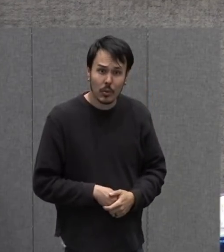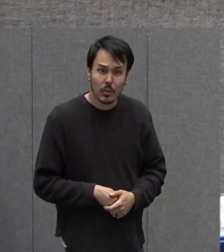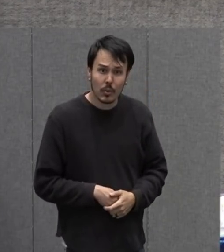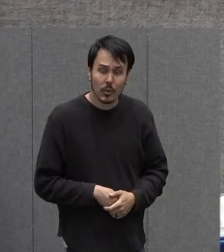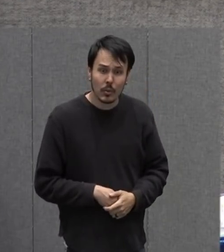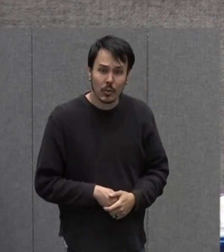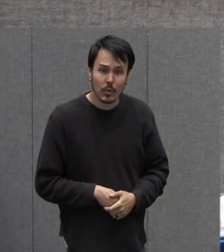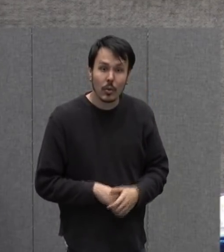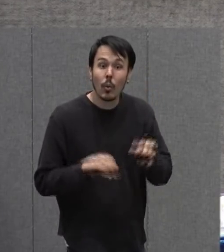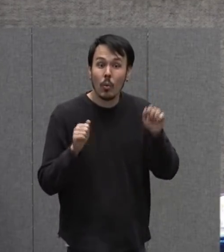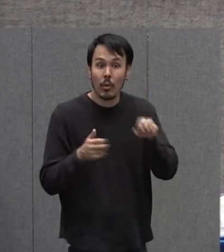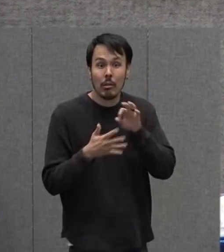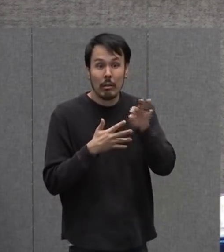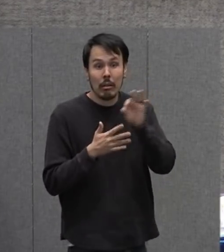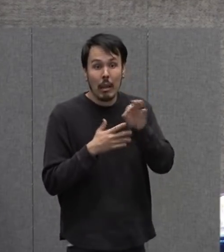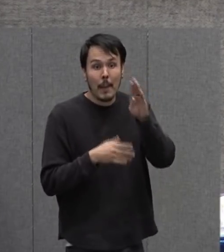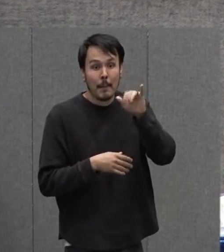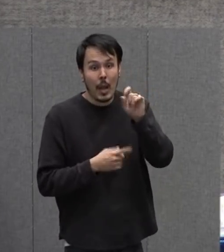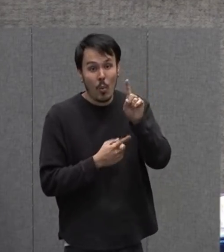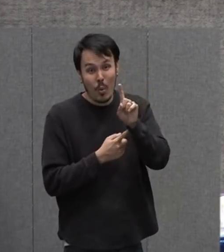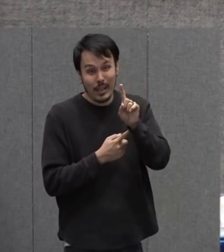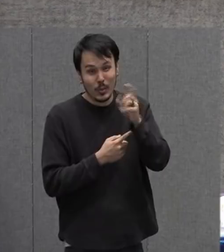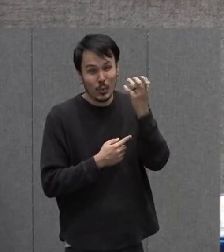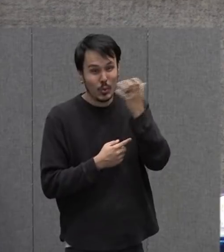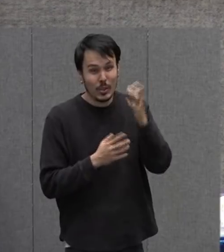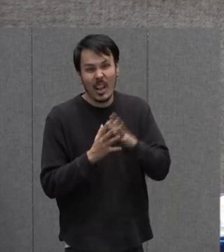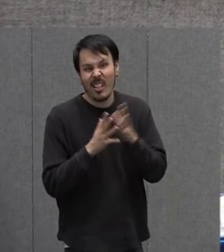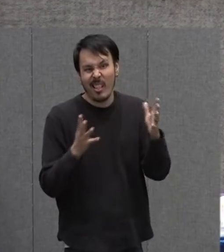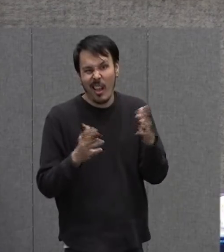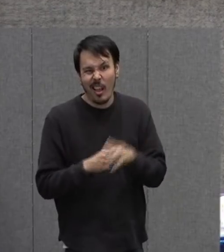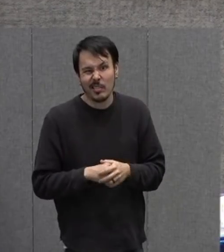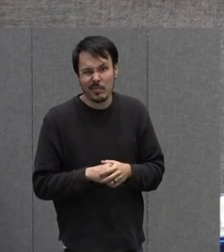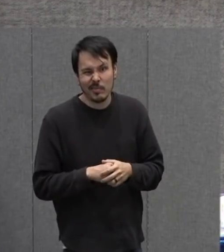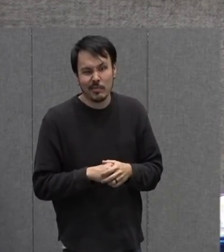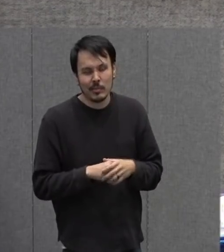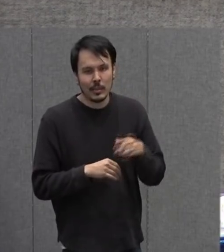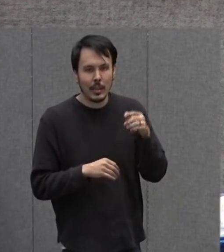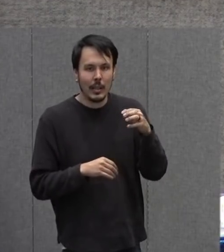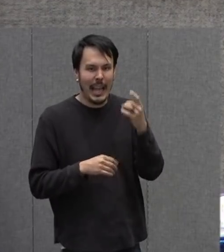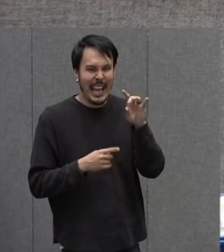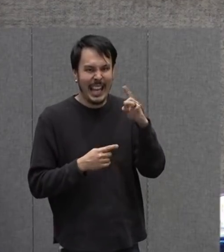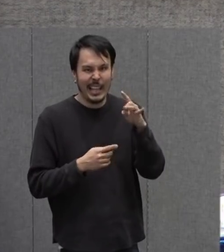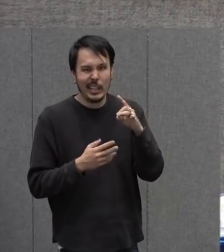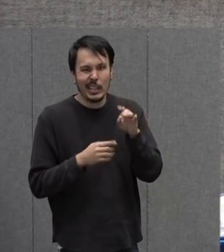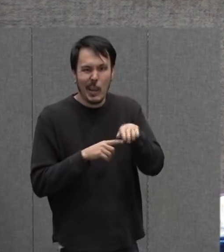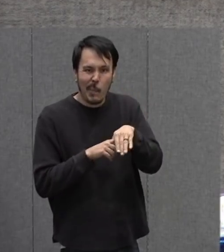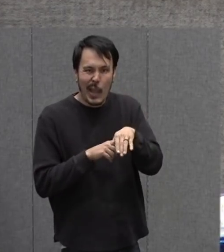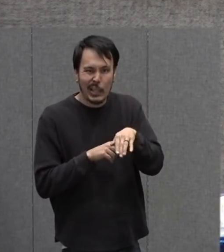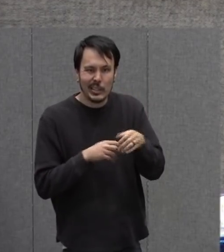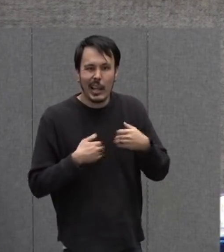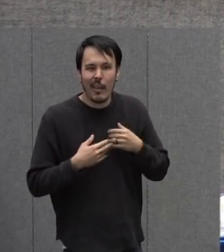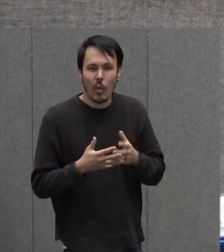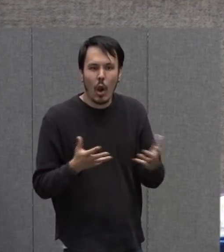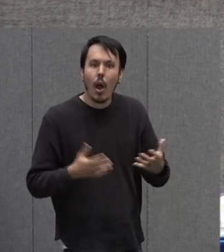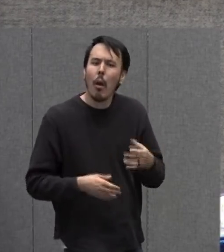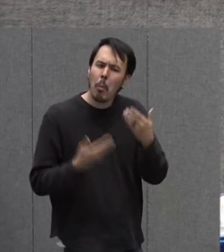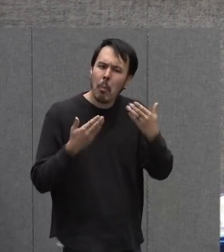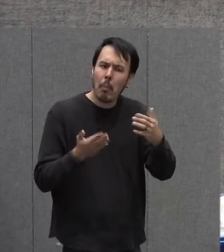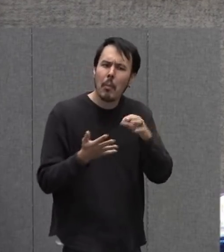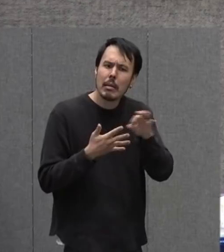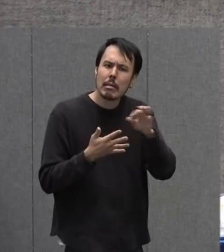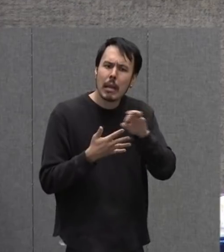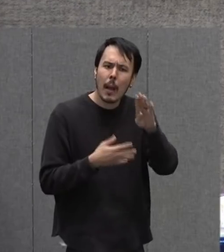Well, we could count by ones, but that would be a lot. It was a lot to count our 18 petals. So why don't we try to count by